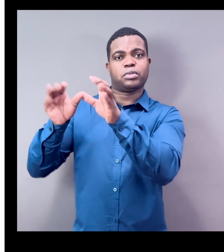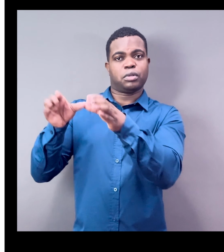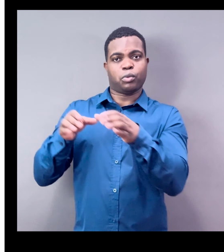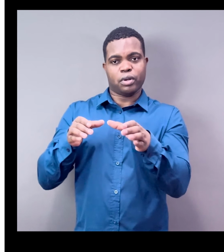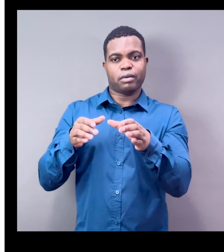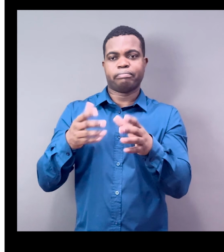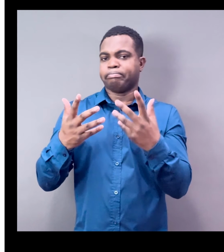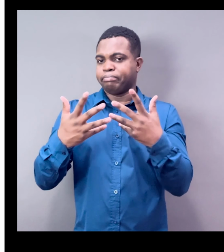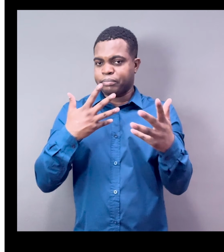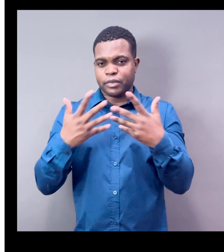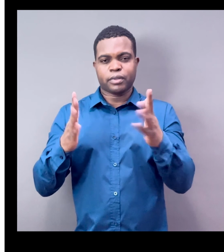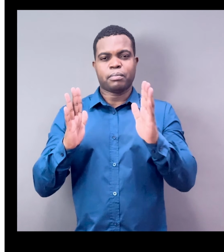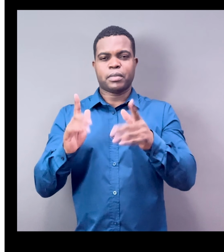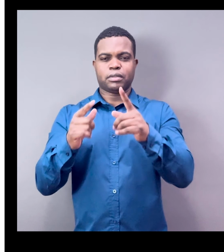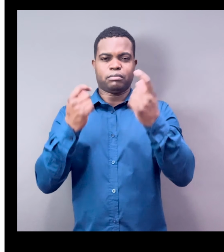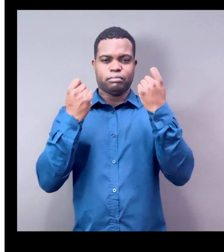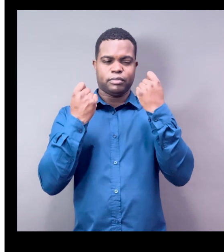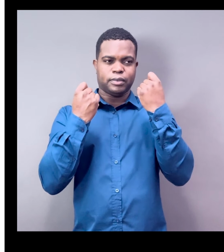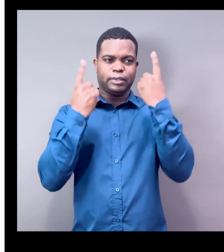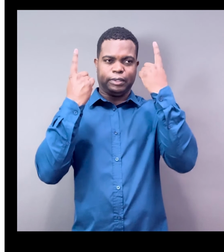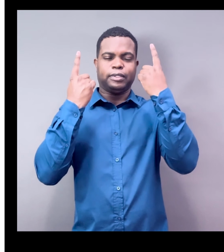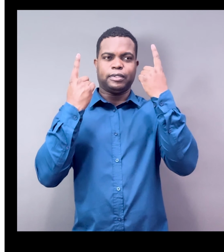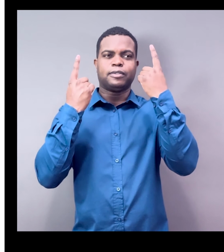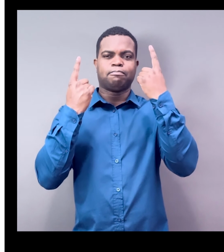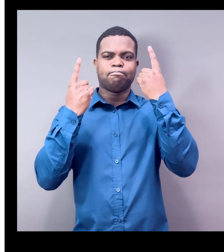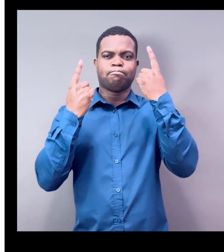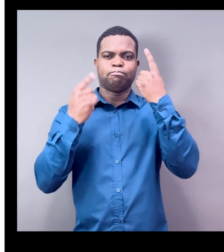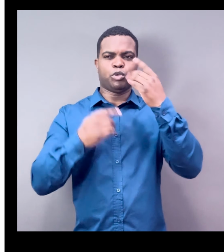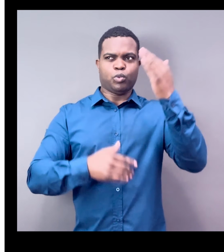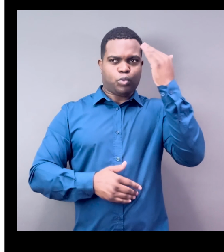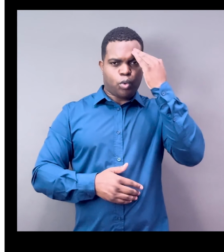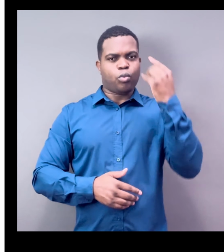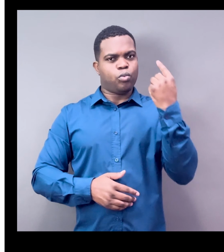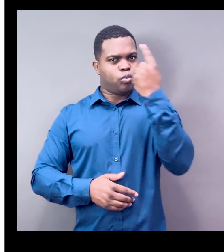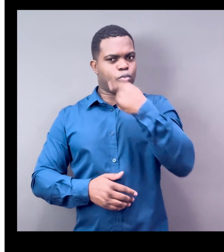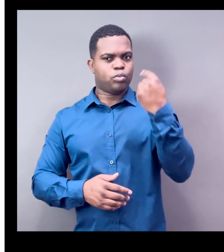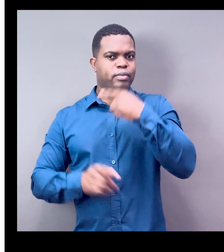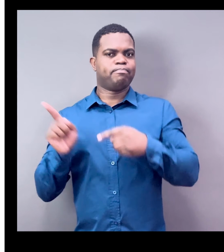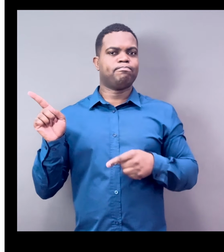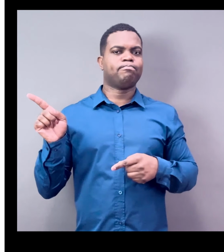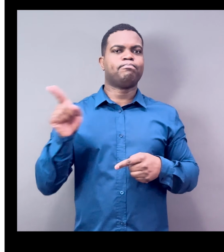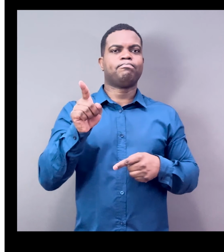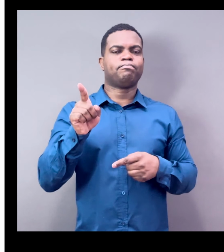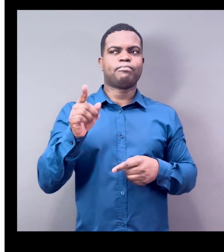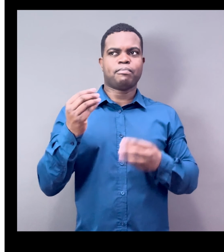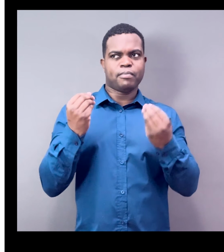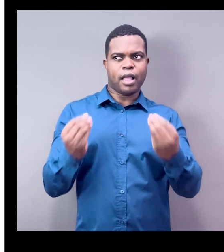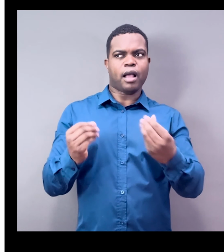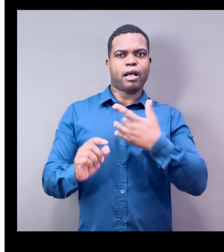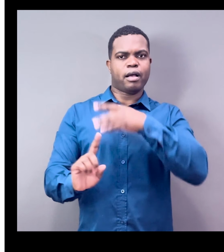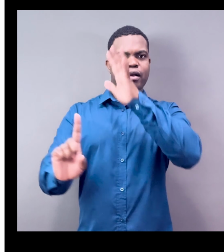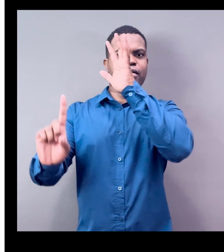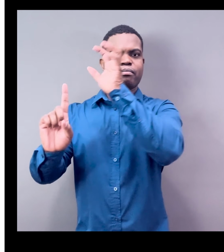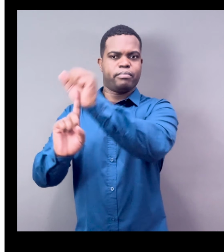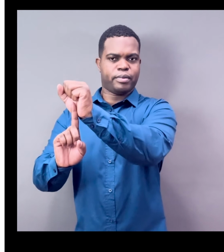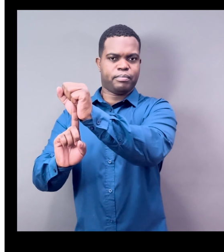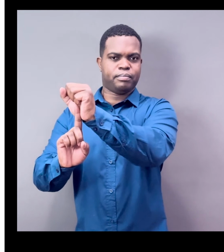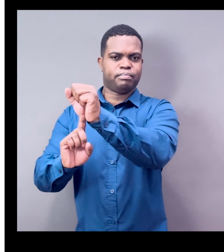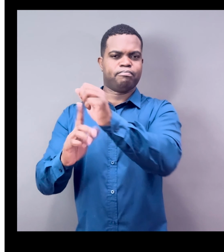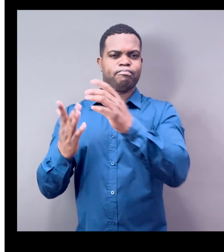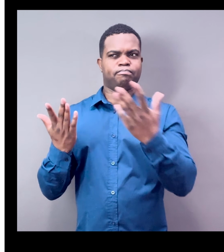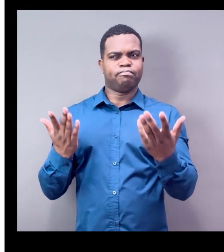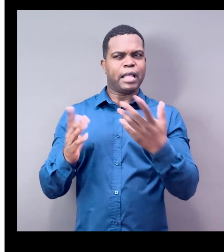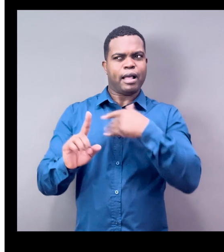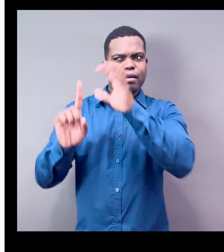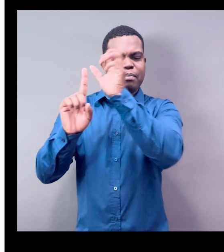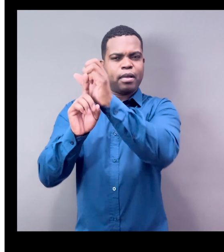key stakeholders. Now you have understood that, then you need to know how to identify these stakeholders. What